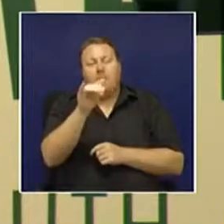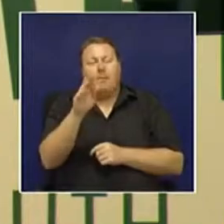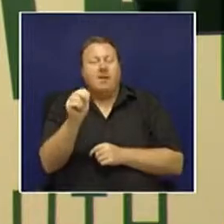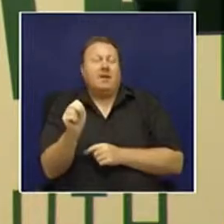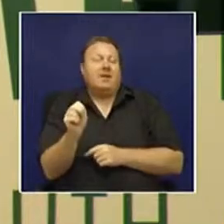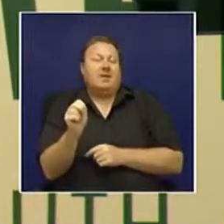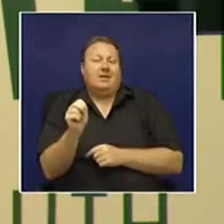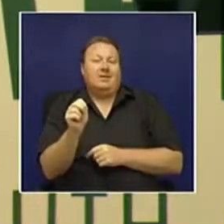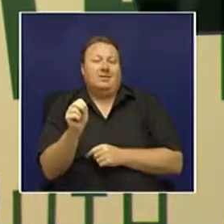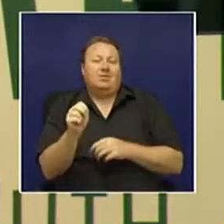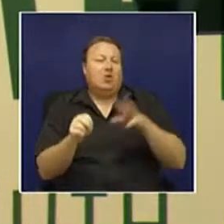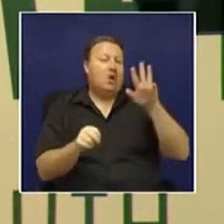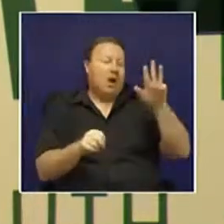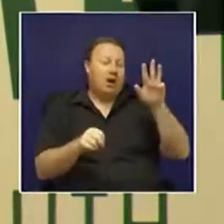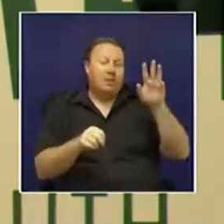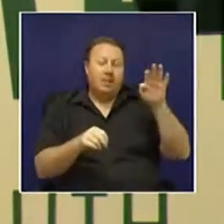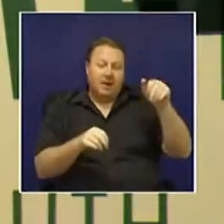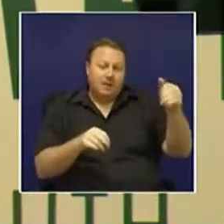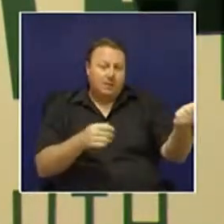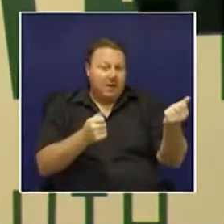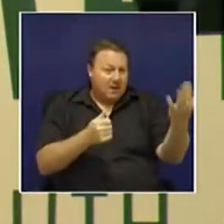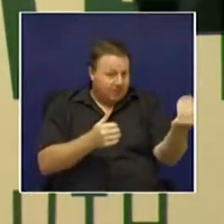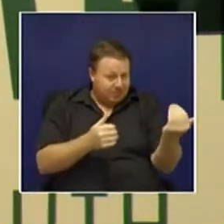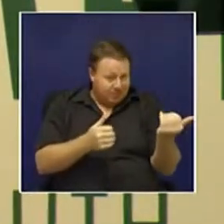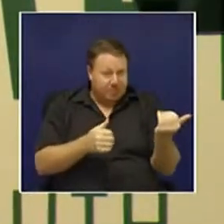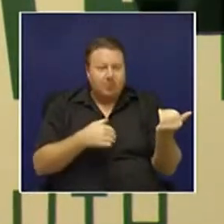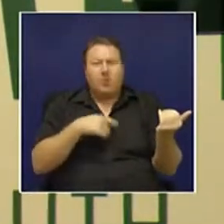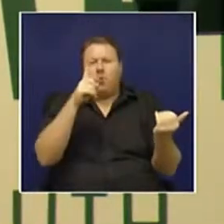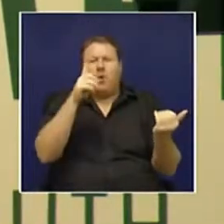rand. The implications are